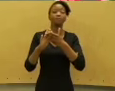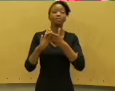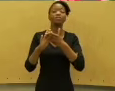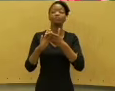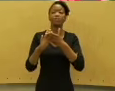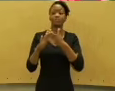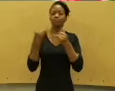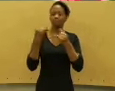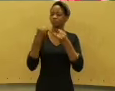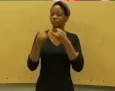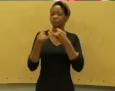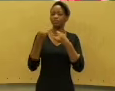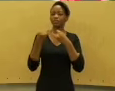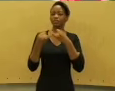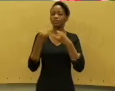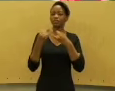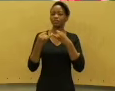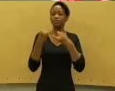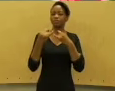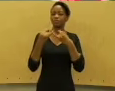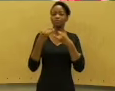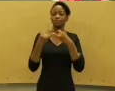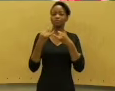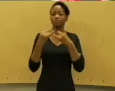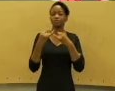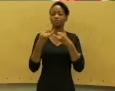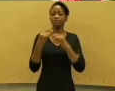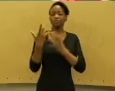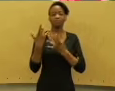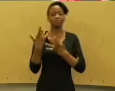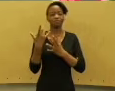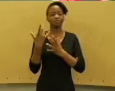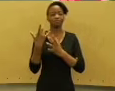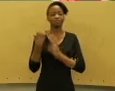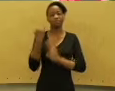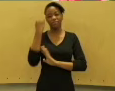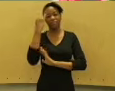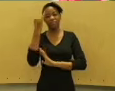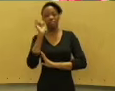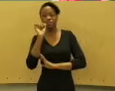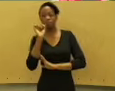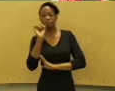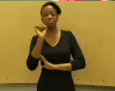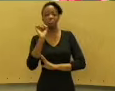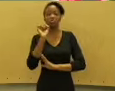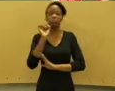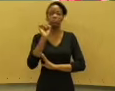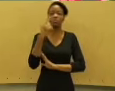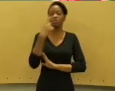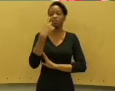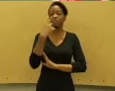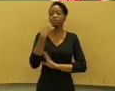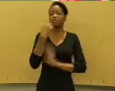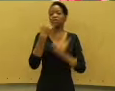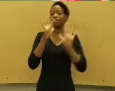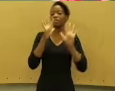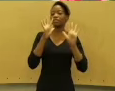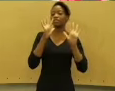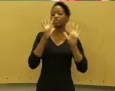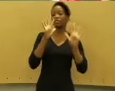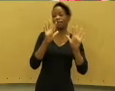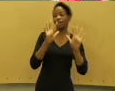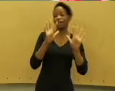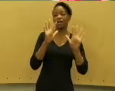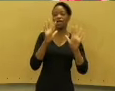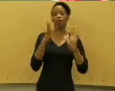right? So when you're seeing, say, maybe 5, 10, 15, 50 years from today, and you're looking